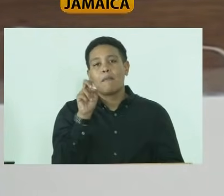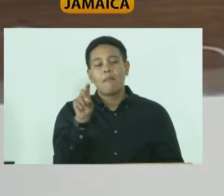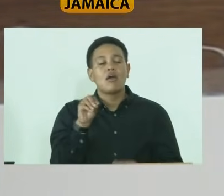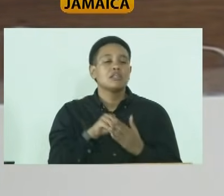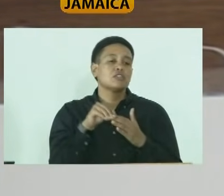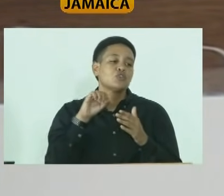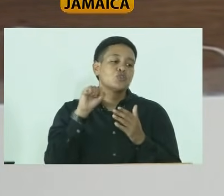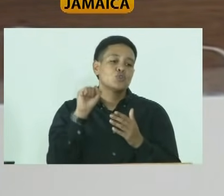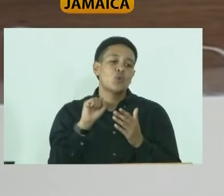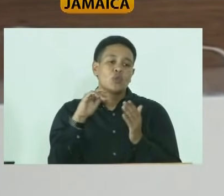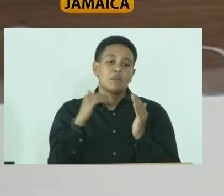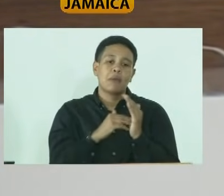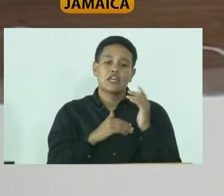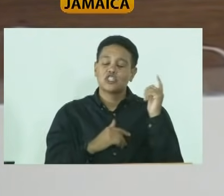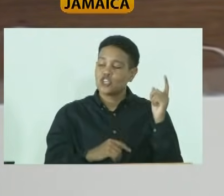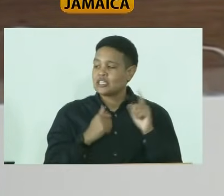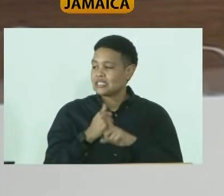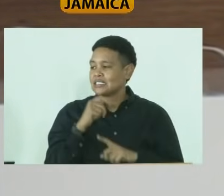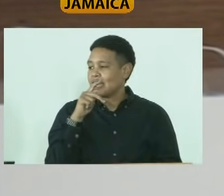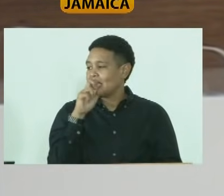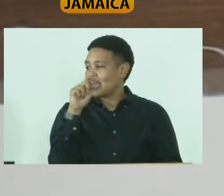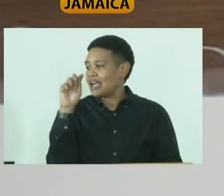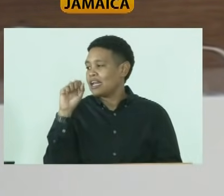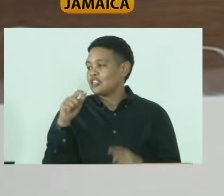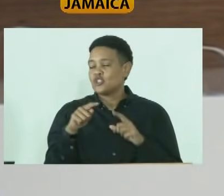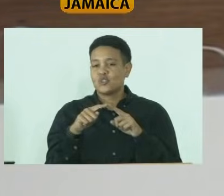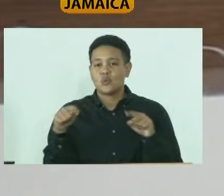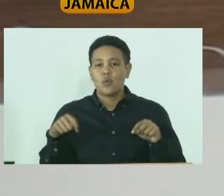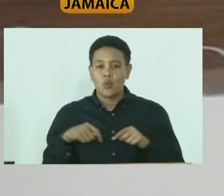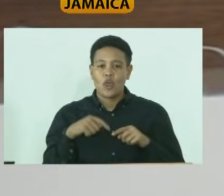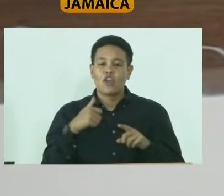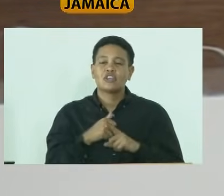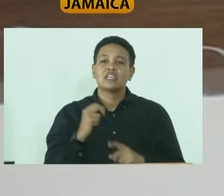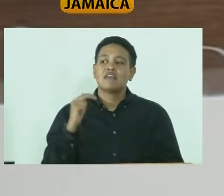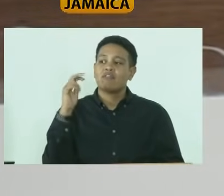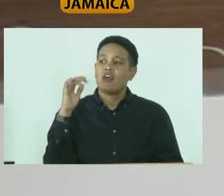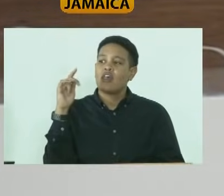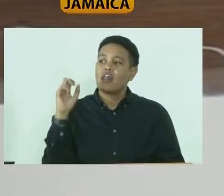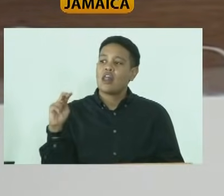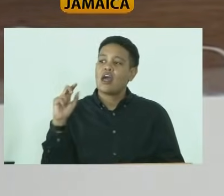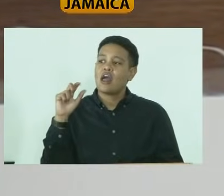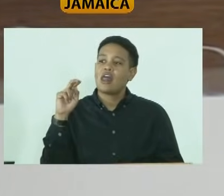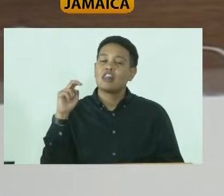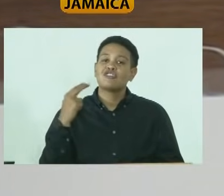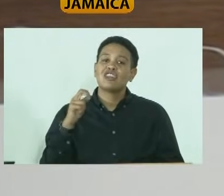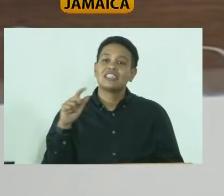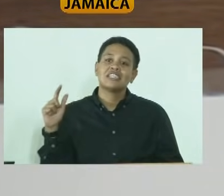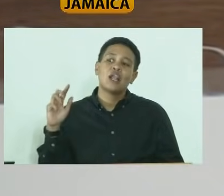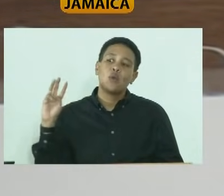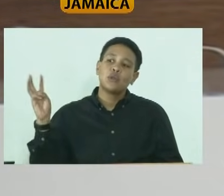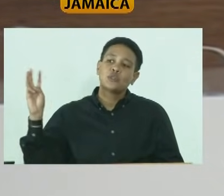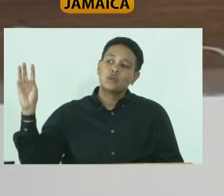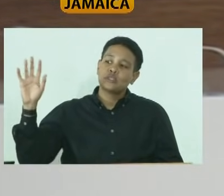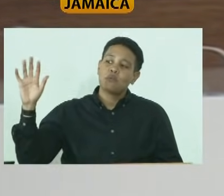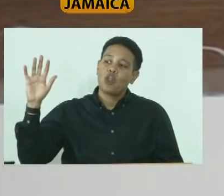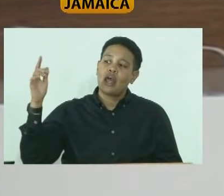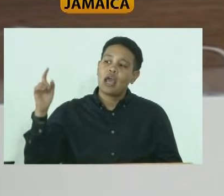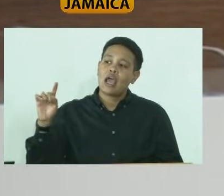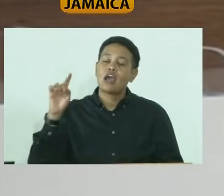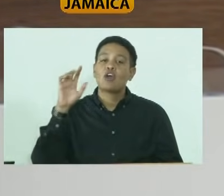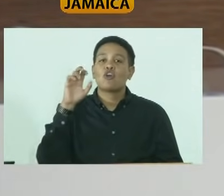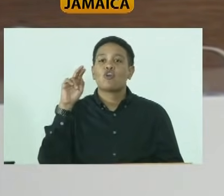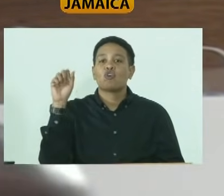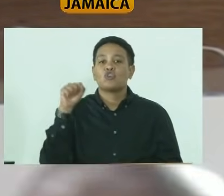Manchester, Kellett Square, North Clarendon, Range Hill, Western Westmoreland, Cook